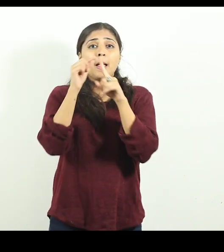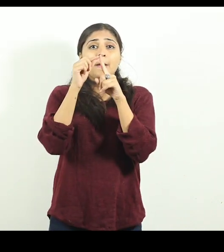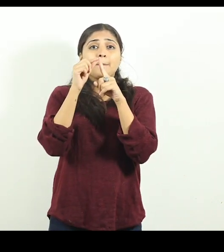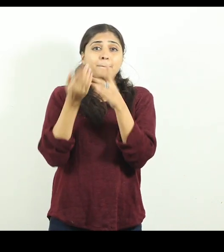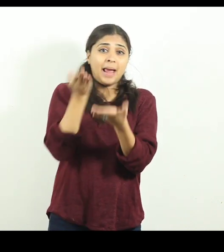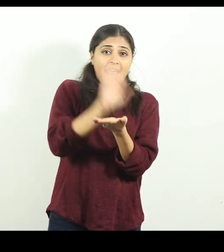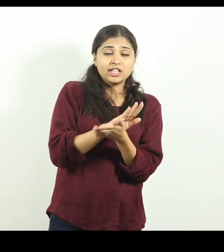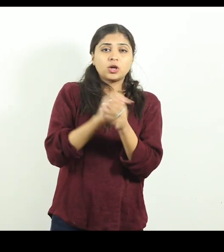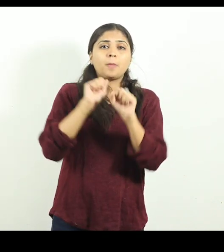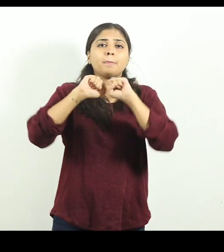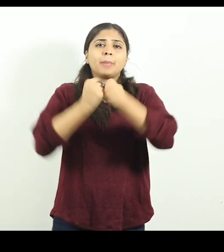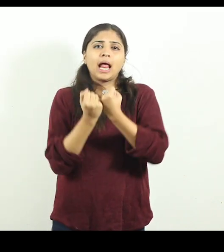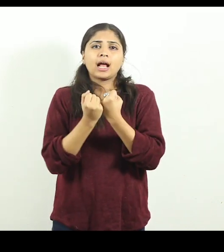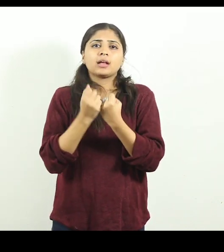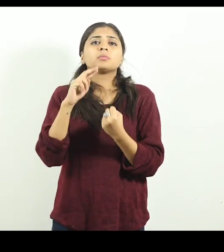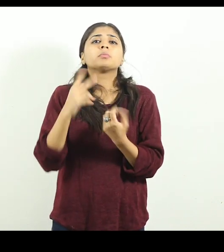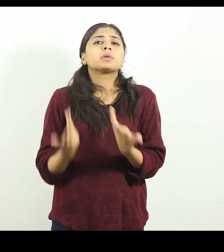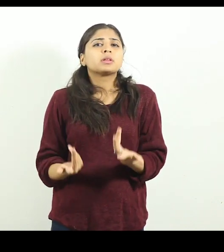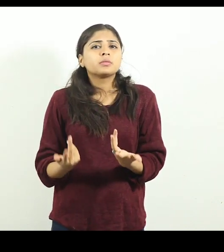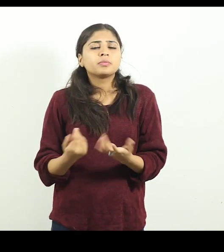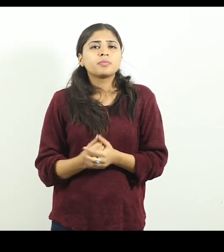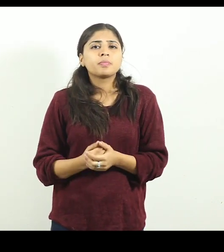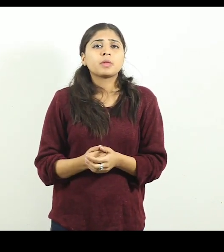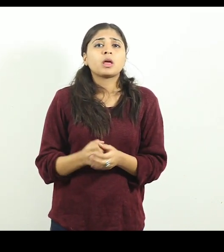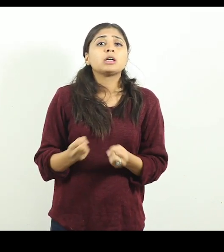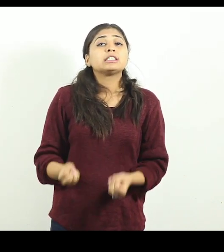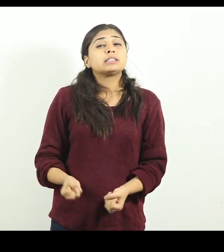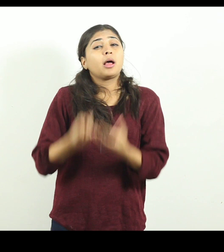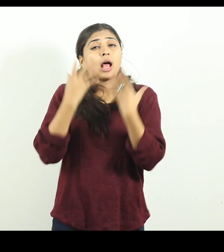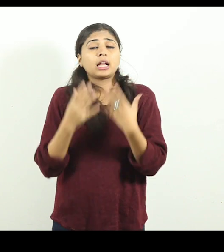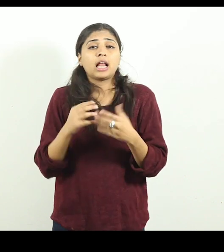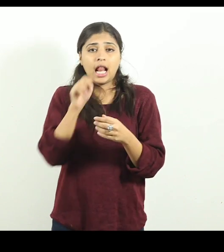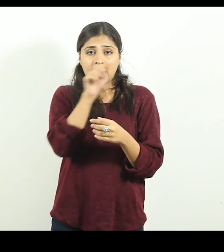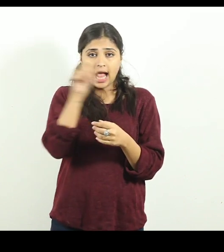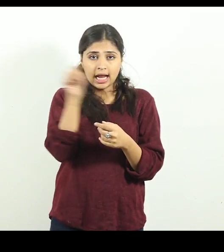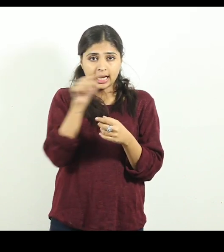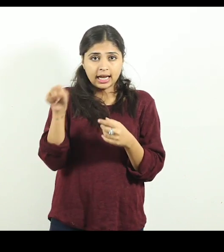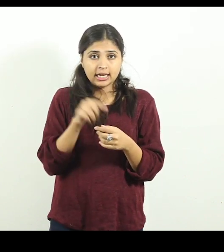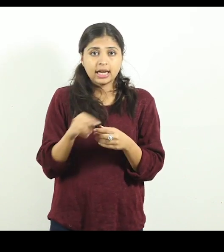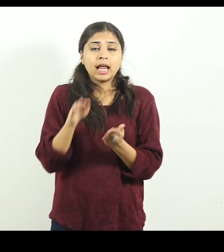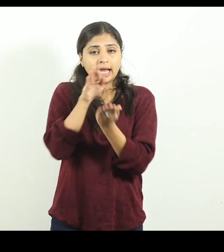been keyed on a page and a new page is beginning.